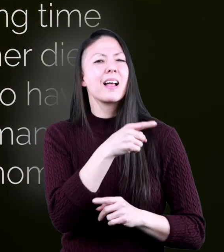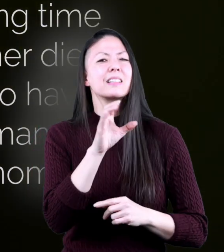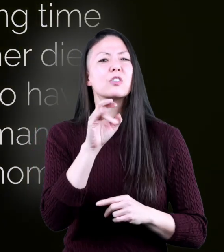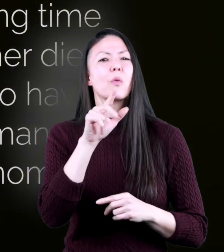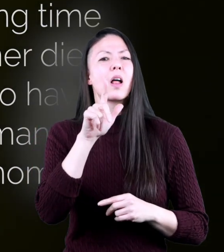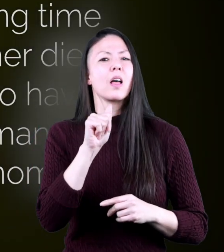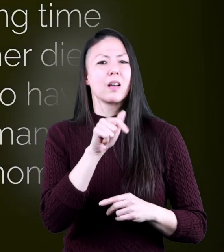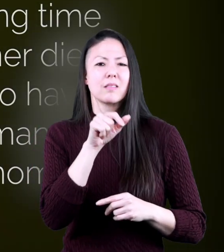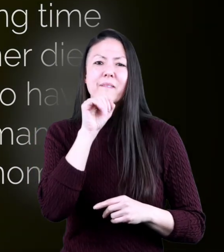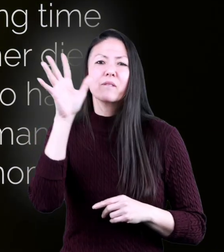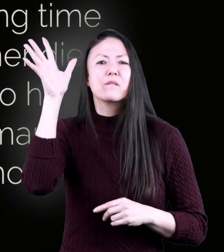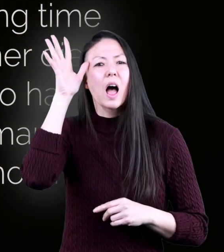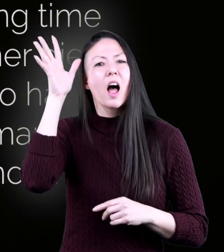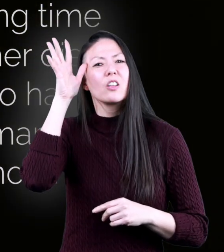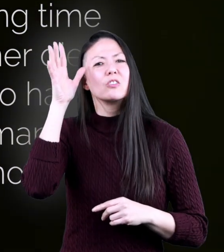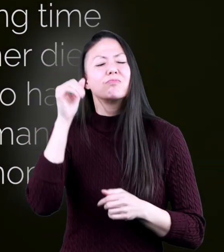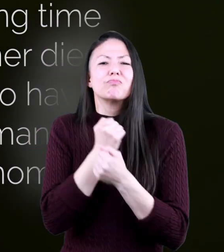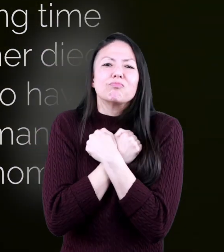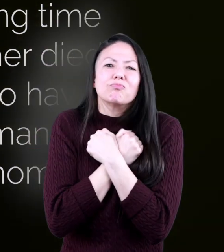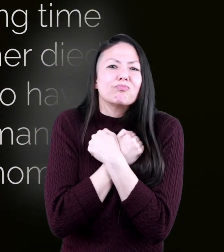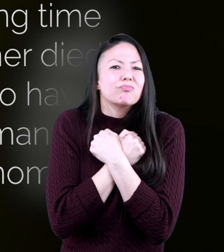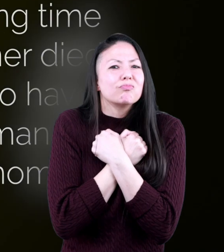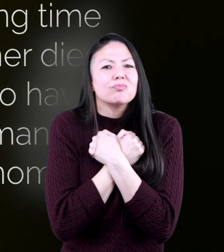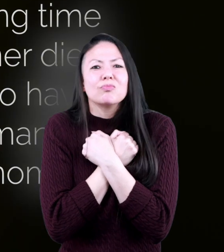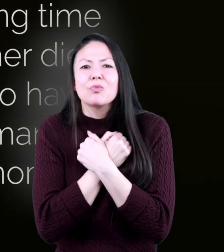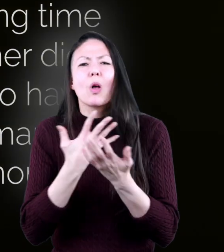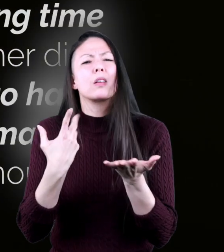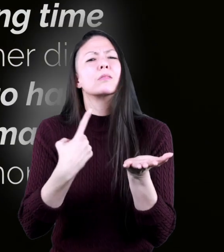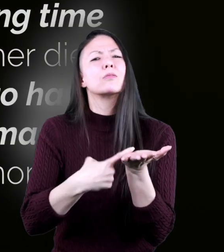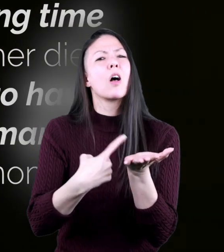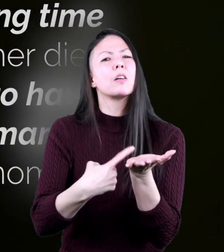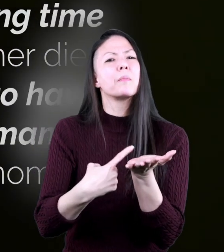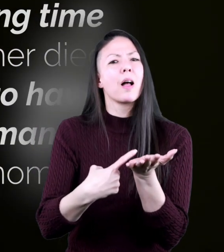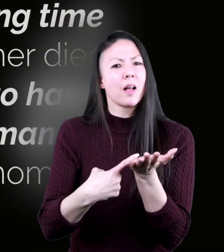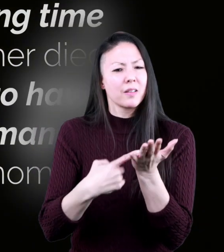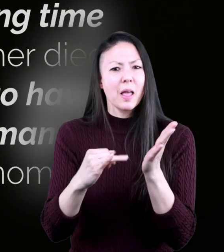that Cinderella and her father loved each other? In fact,